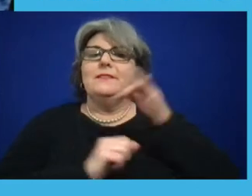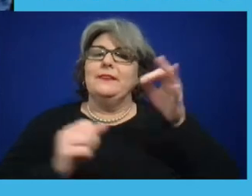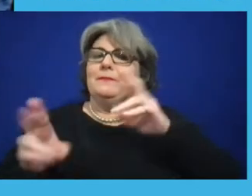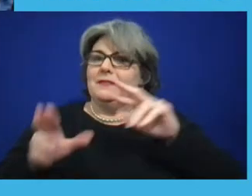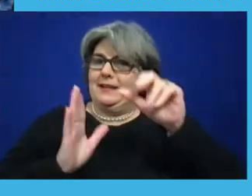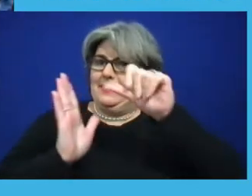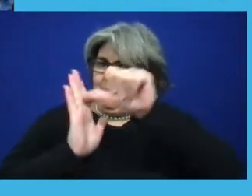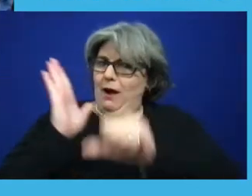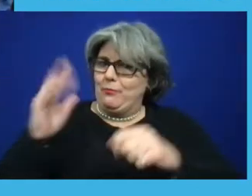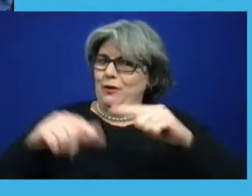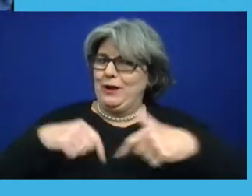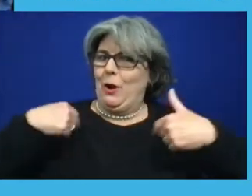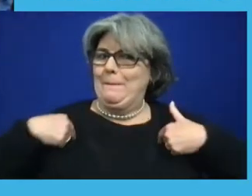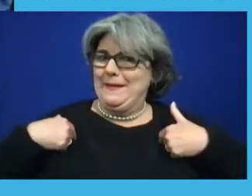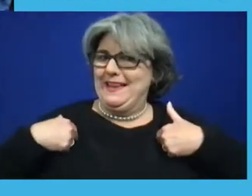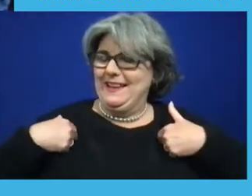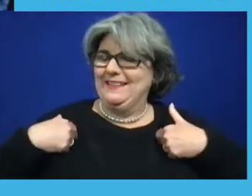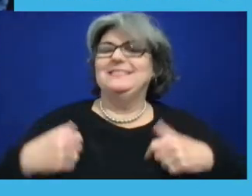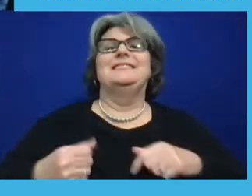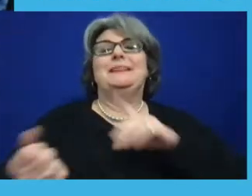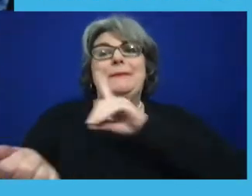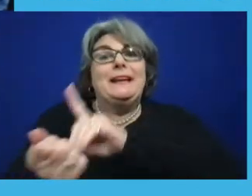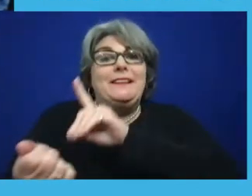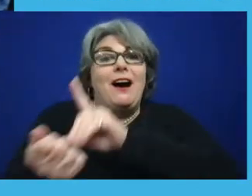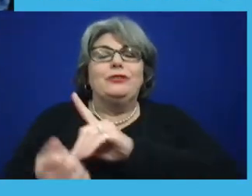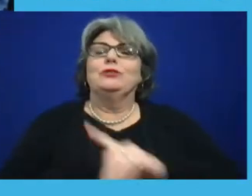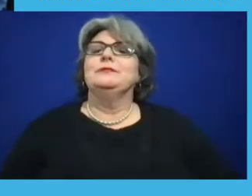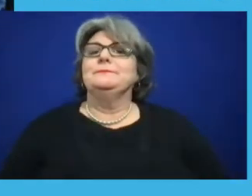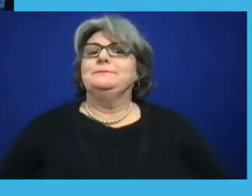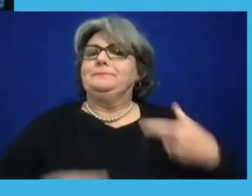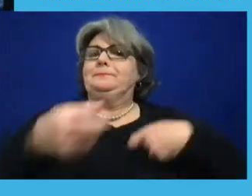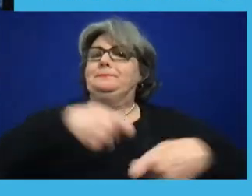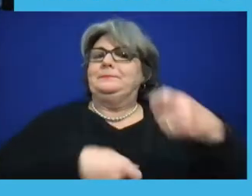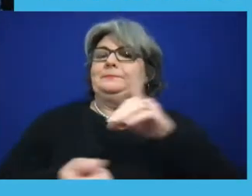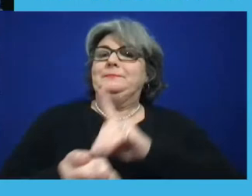up at Sanford Stadium. Give him a scalpel.